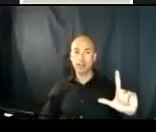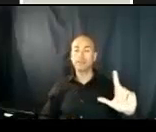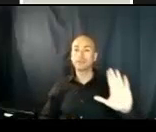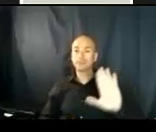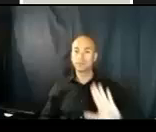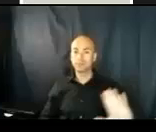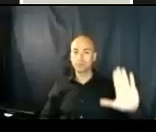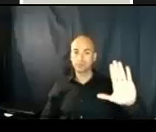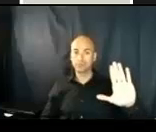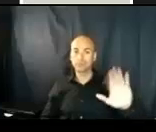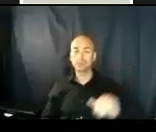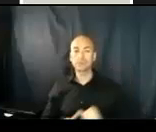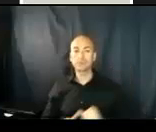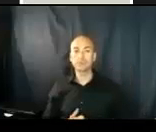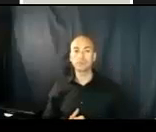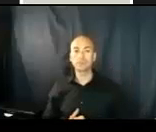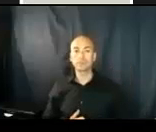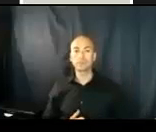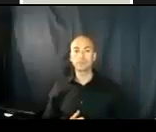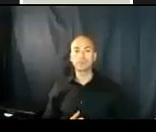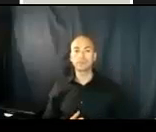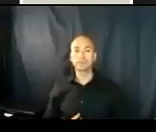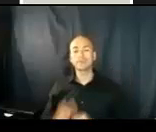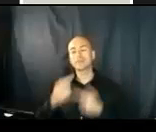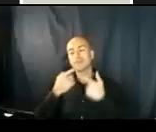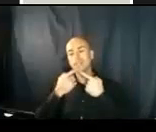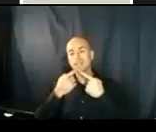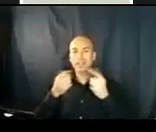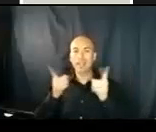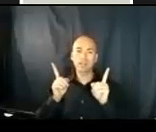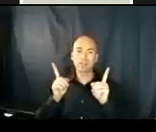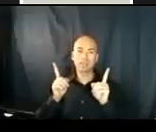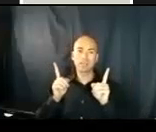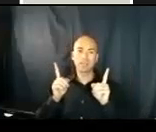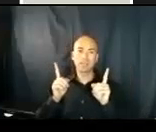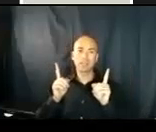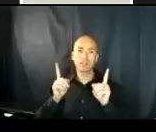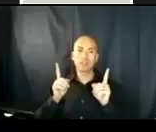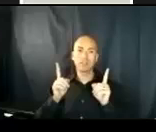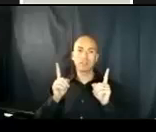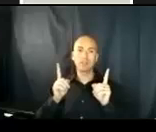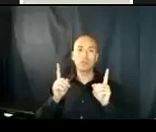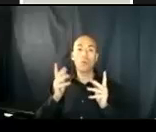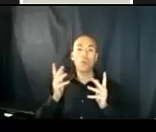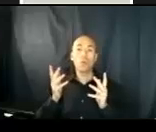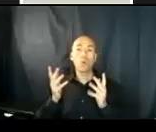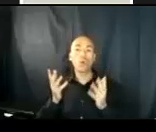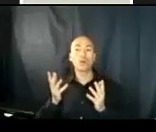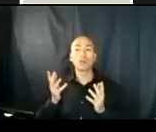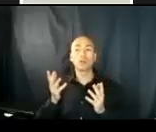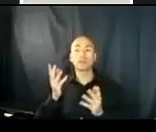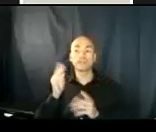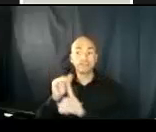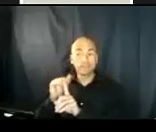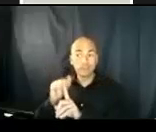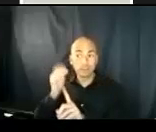left, it's wrapping up some announcements, maybe something you want to feed forward for what's coming. And this one